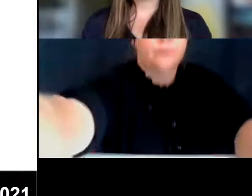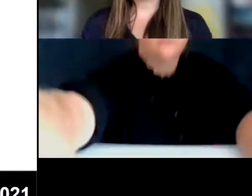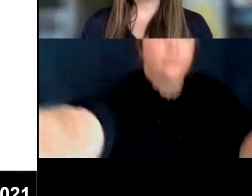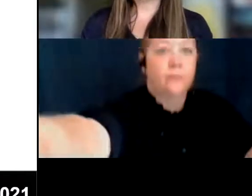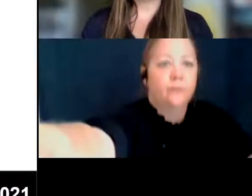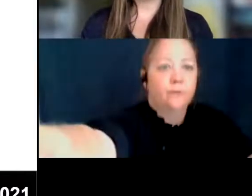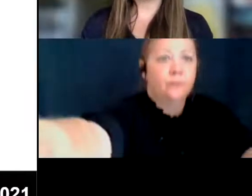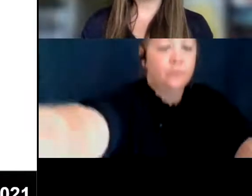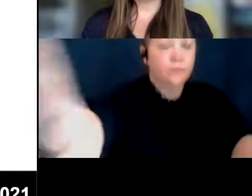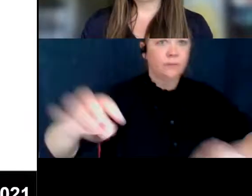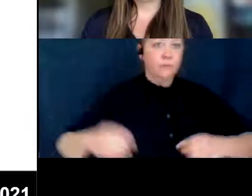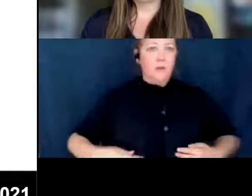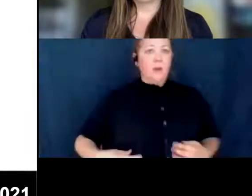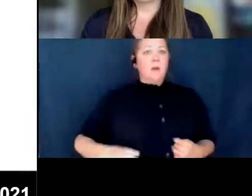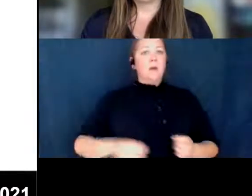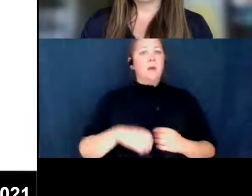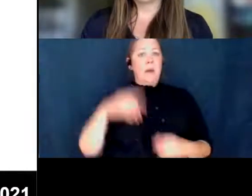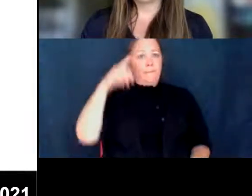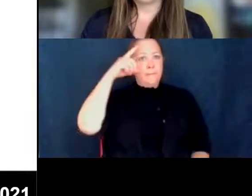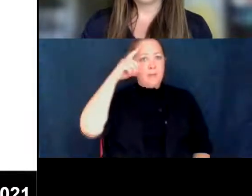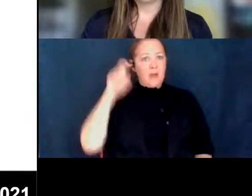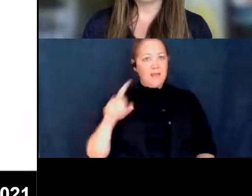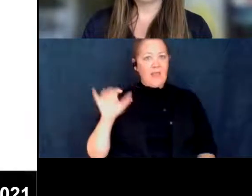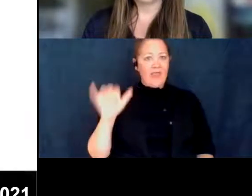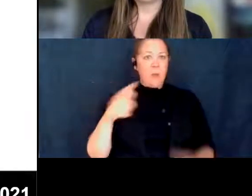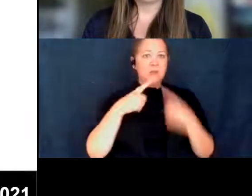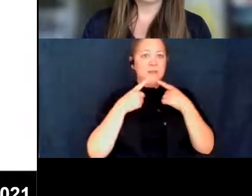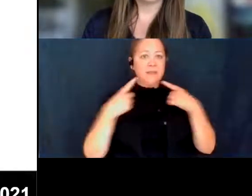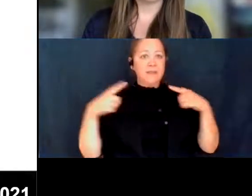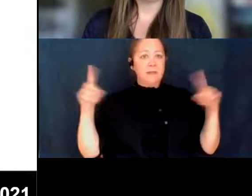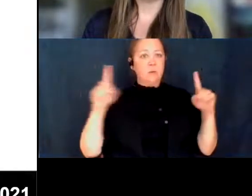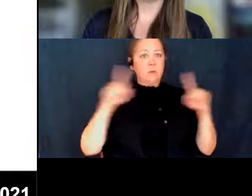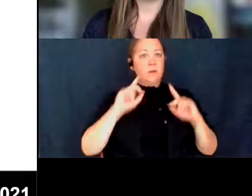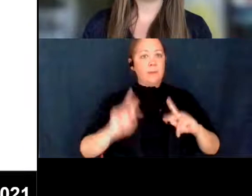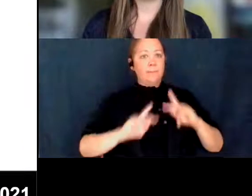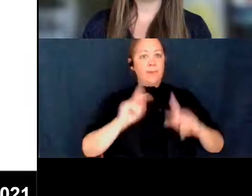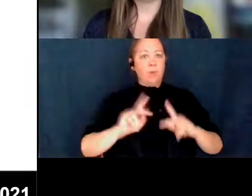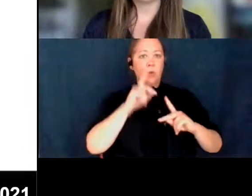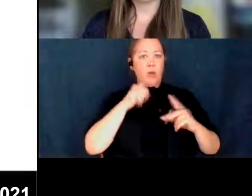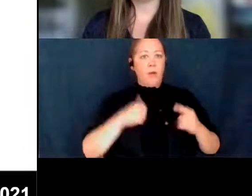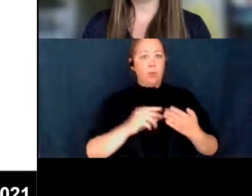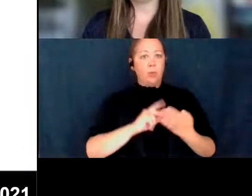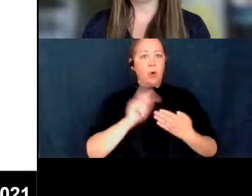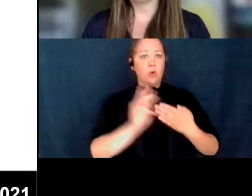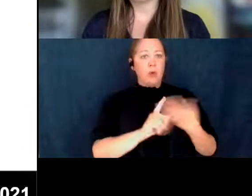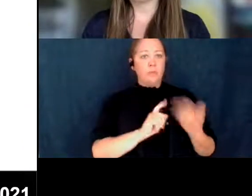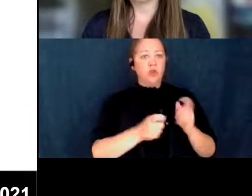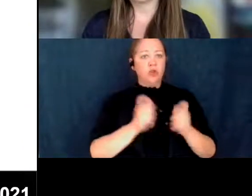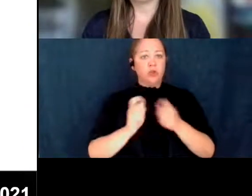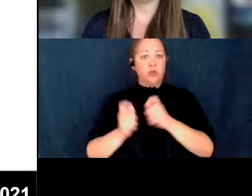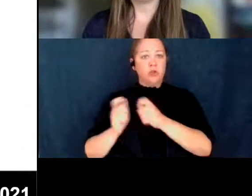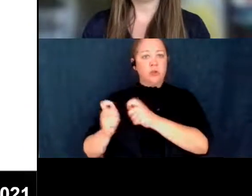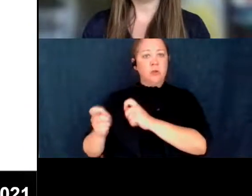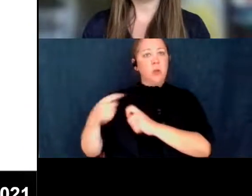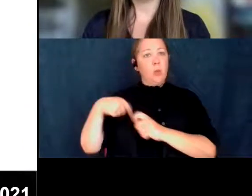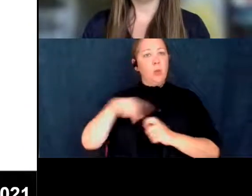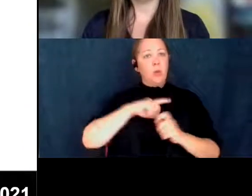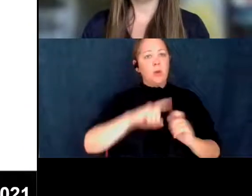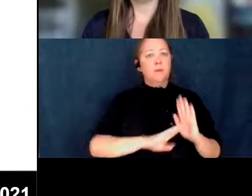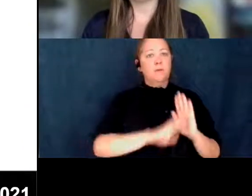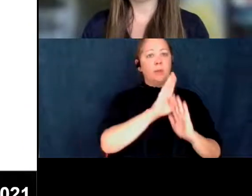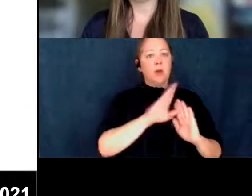Because that was so successful with those who had their program changes, we developed another version of this called